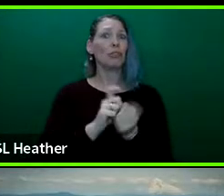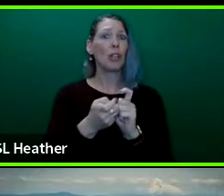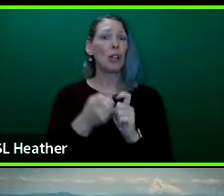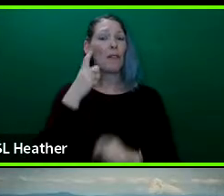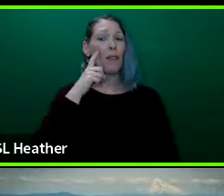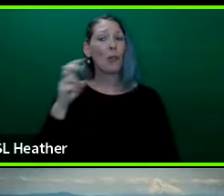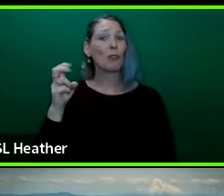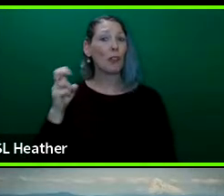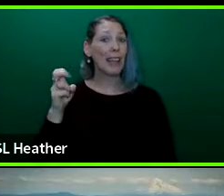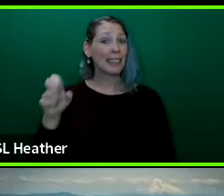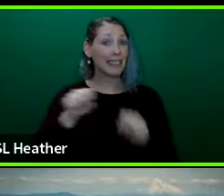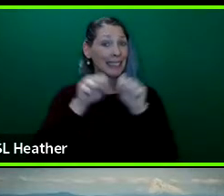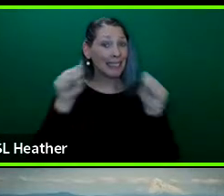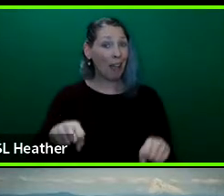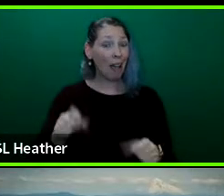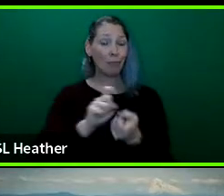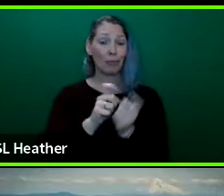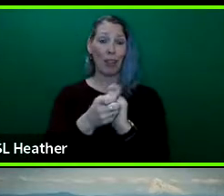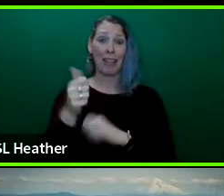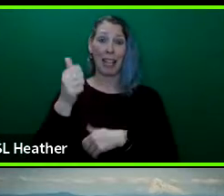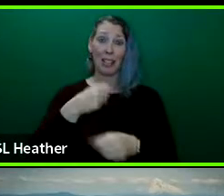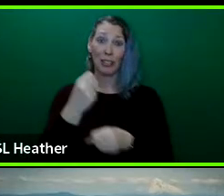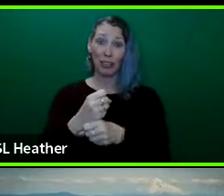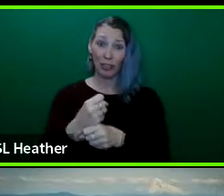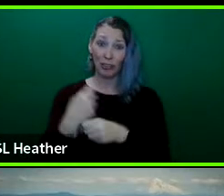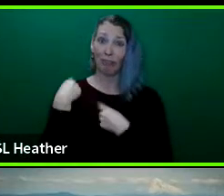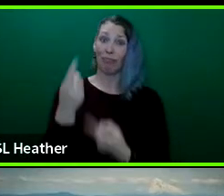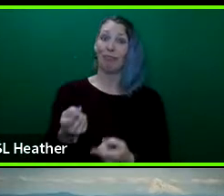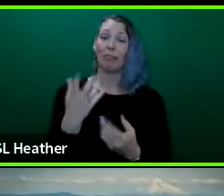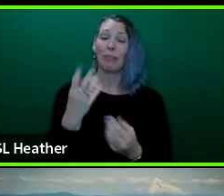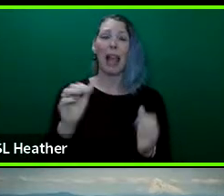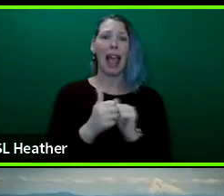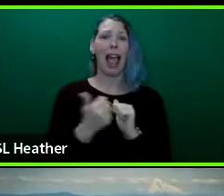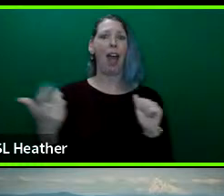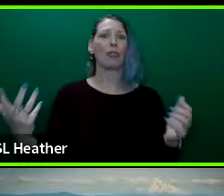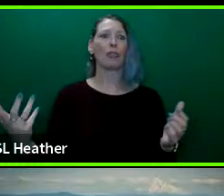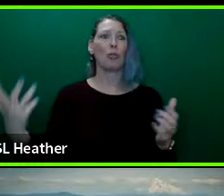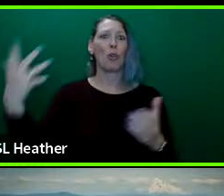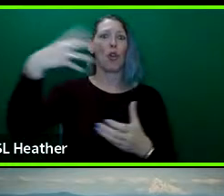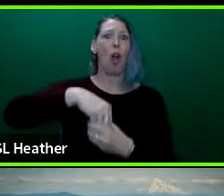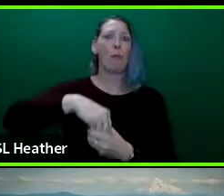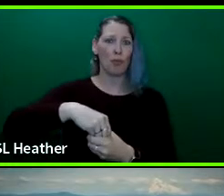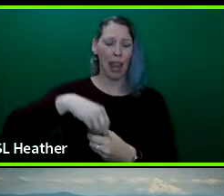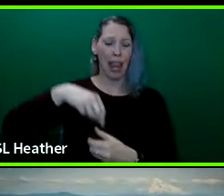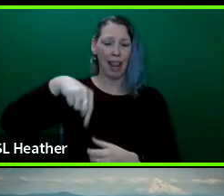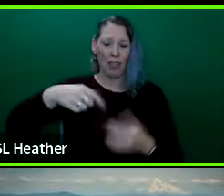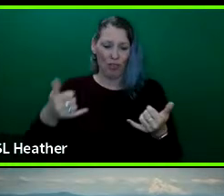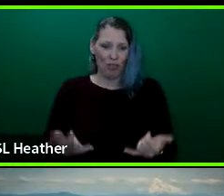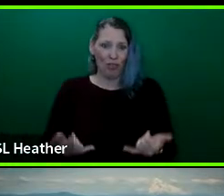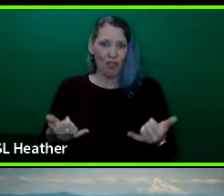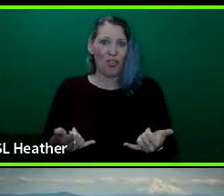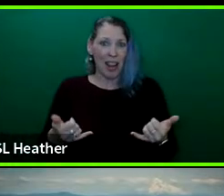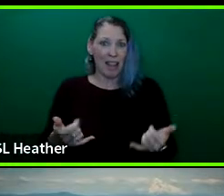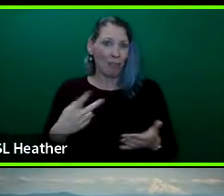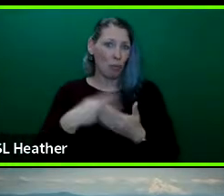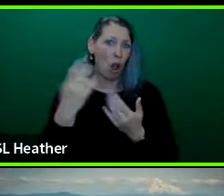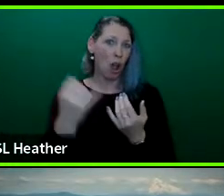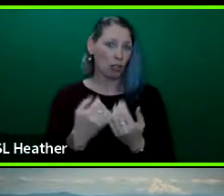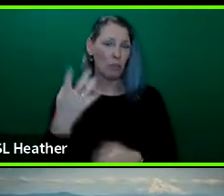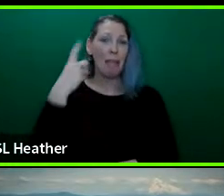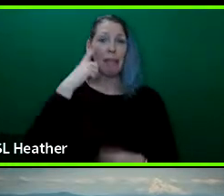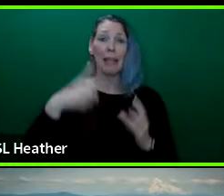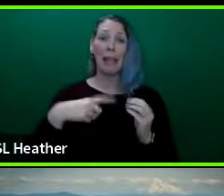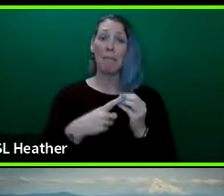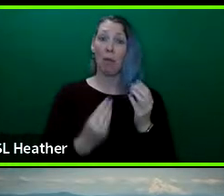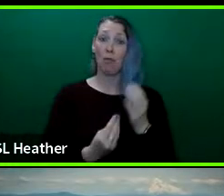over the past 10 years, and really thinking about how we want to incorporate those things into this current iteration of the project. Now, when you think about the